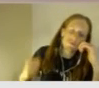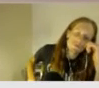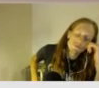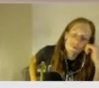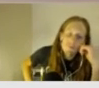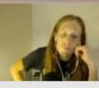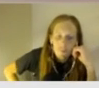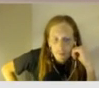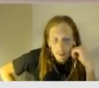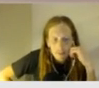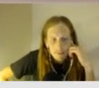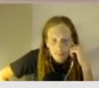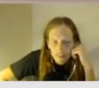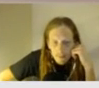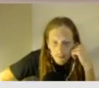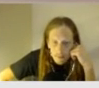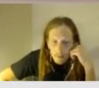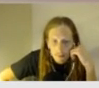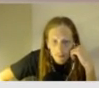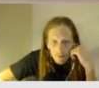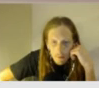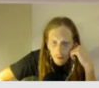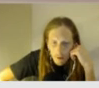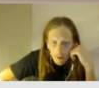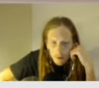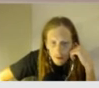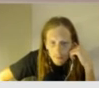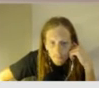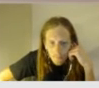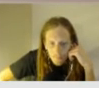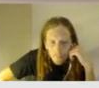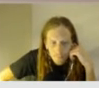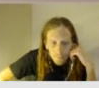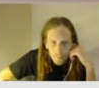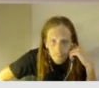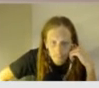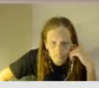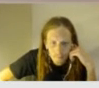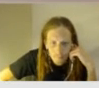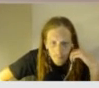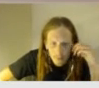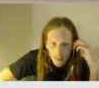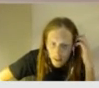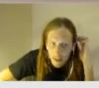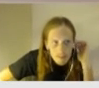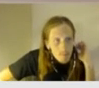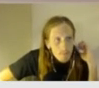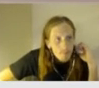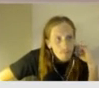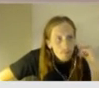shoot with one focal length. It's a 35 millimeter equivalent. I know what my camera sees without having to look through it. So I will